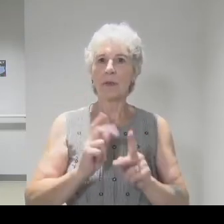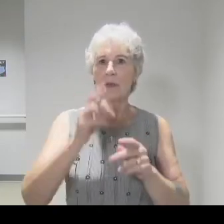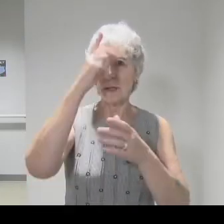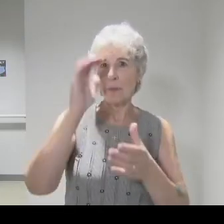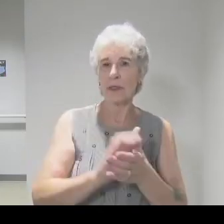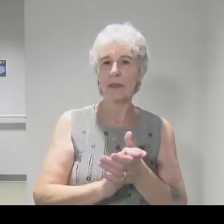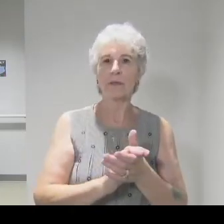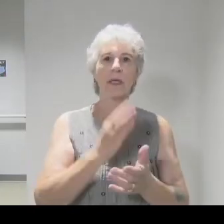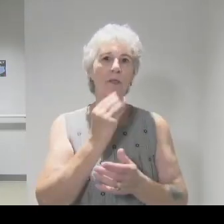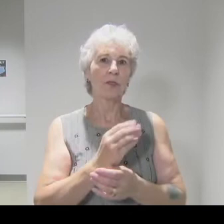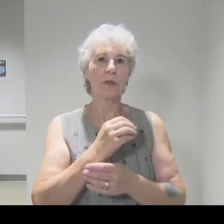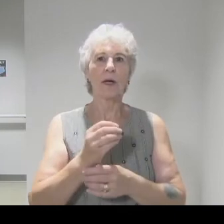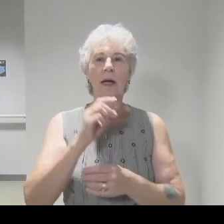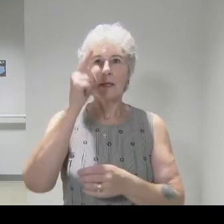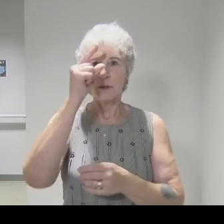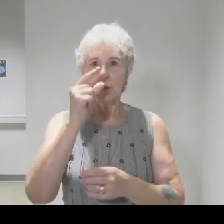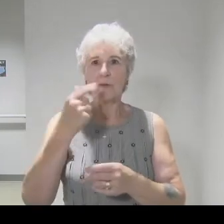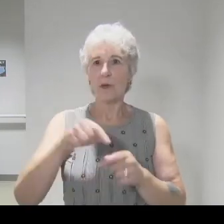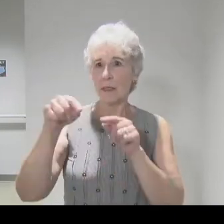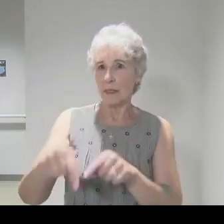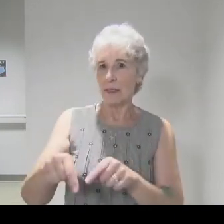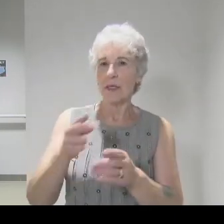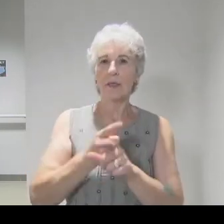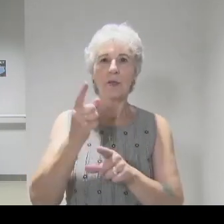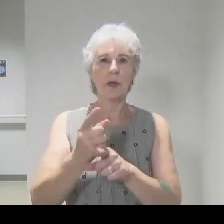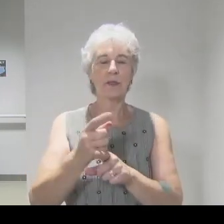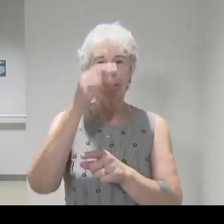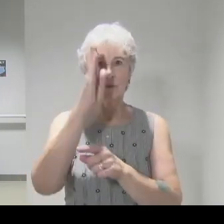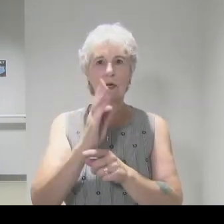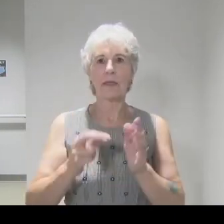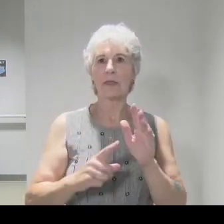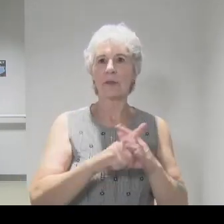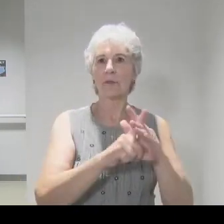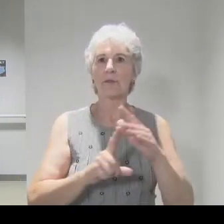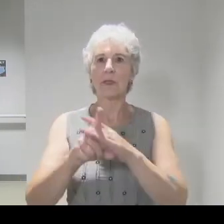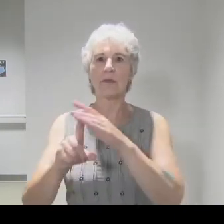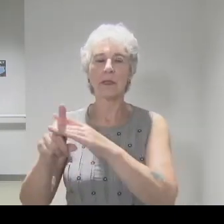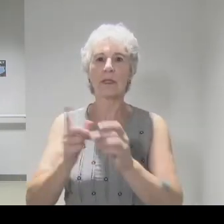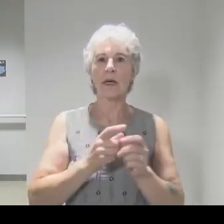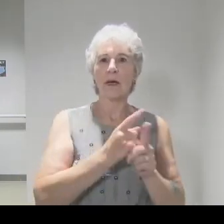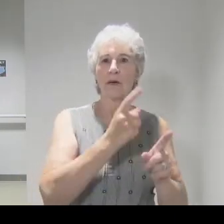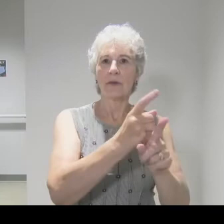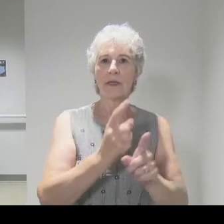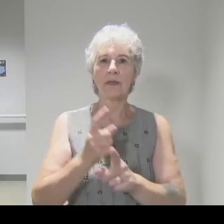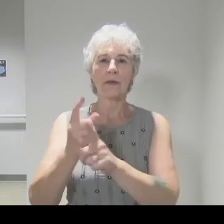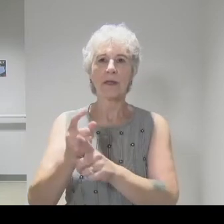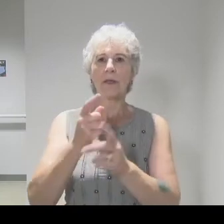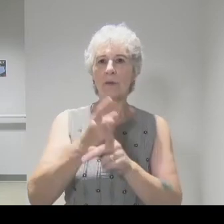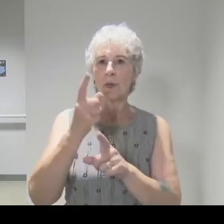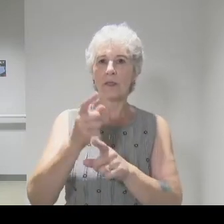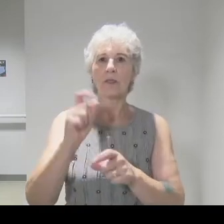first and also to the Greek. For in it the righteousness of God is revealed from faith to faith, as it is written, the righteous shall live by